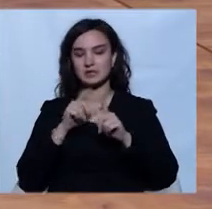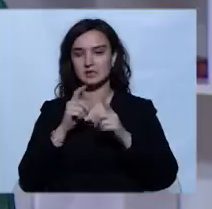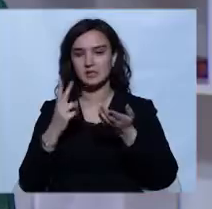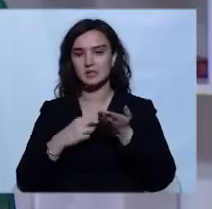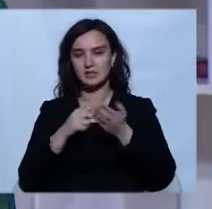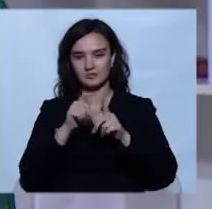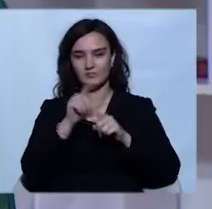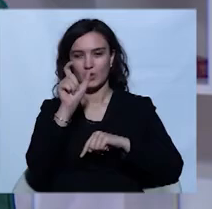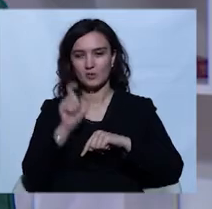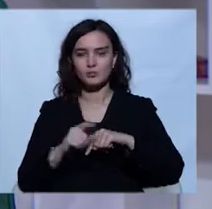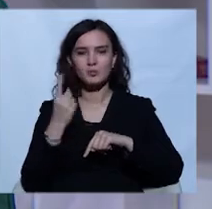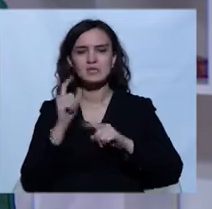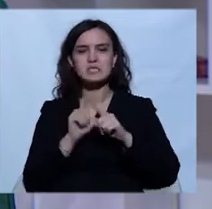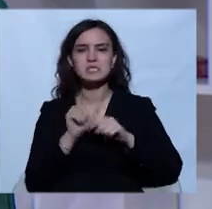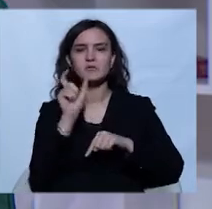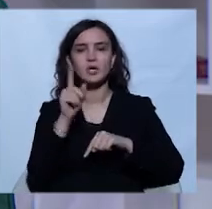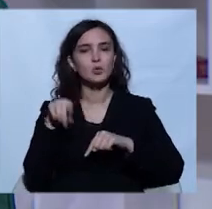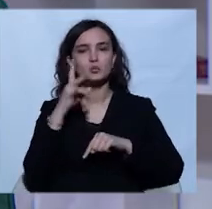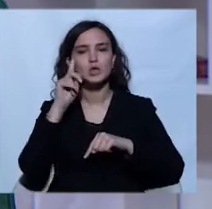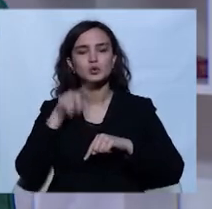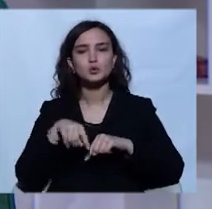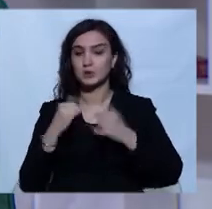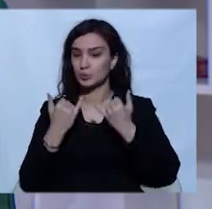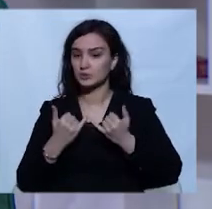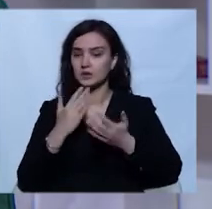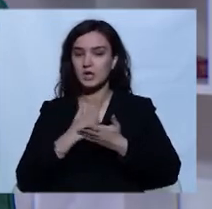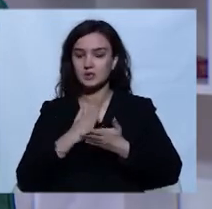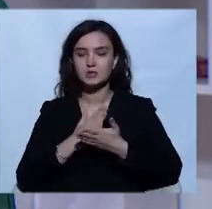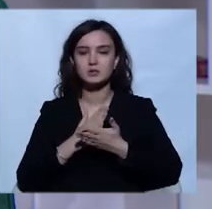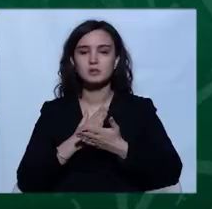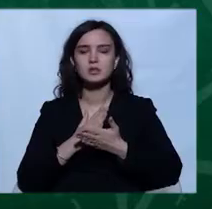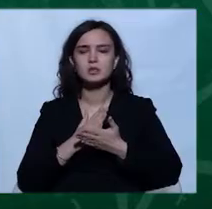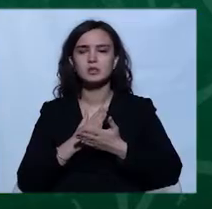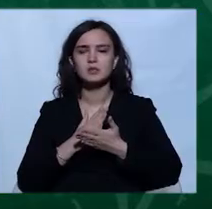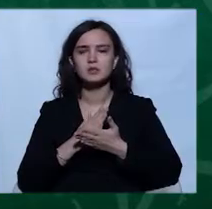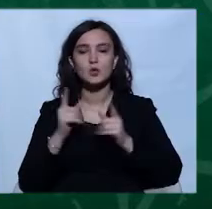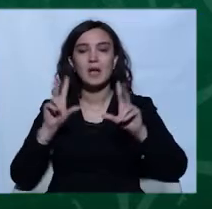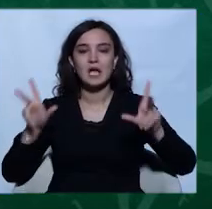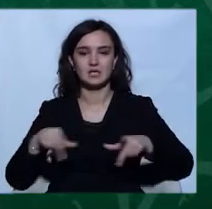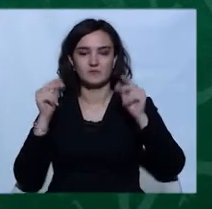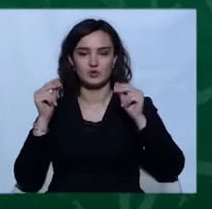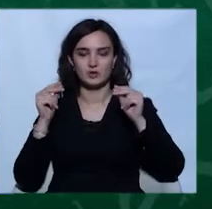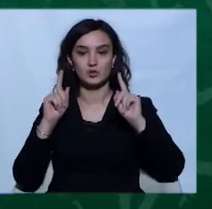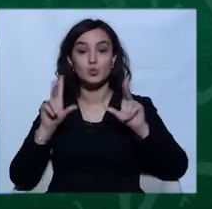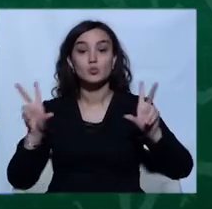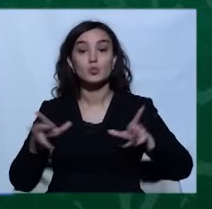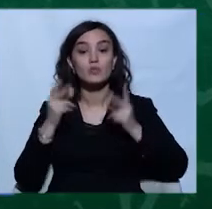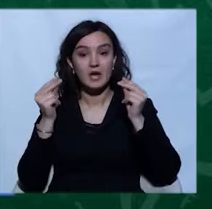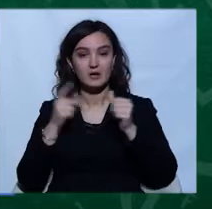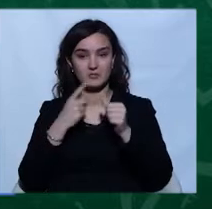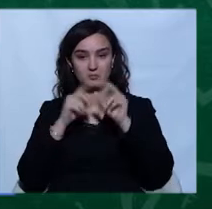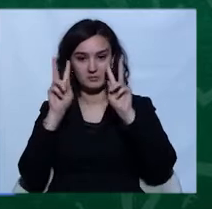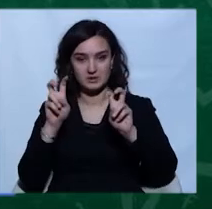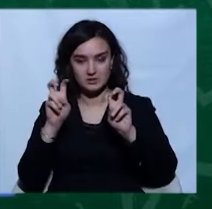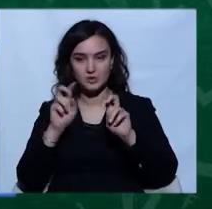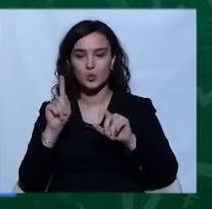vocabulary. The first word you'll need to know for today is to survive. To survive means